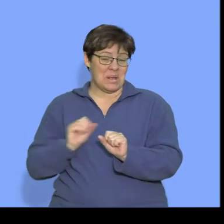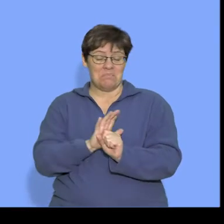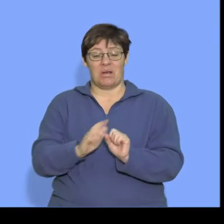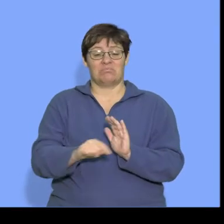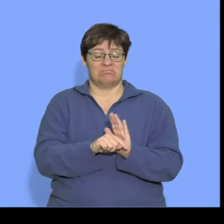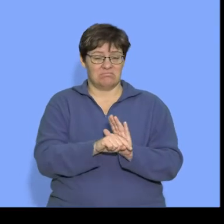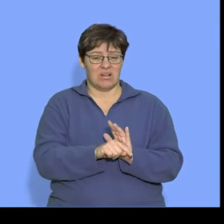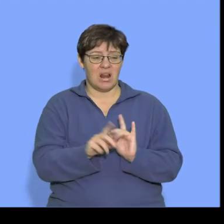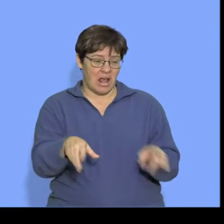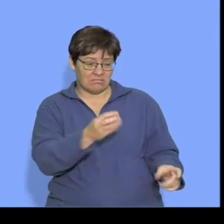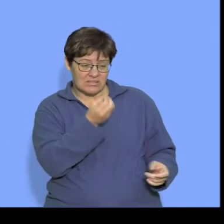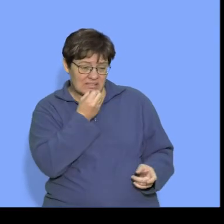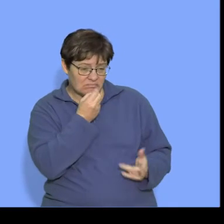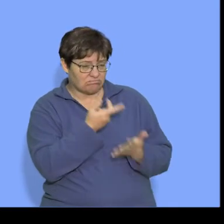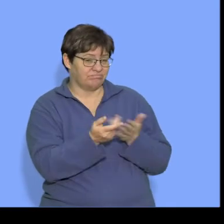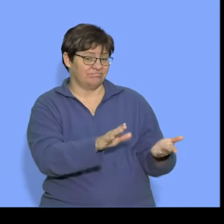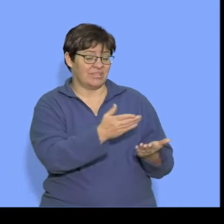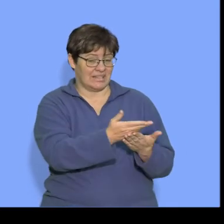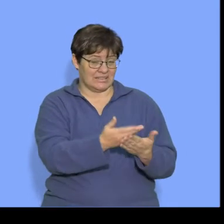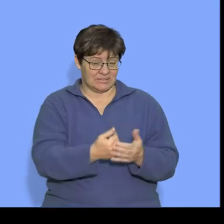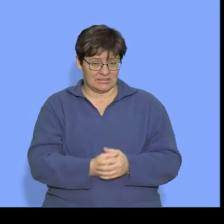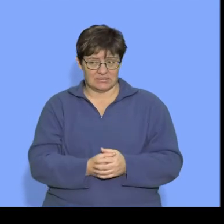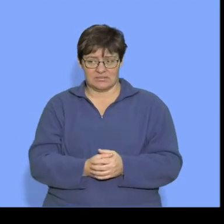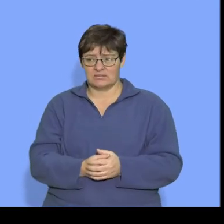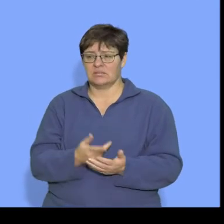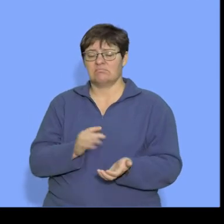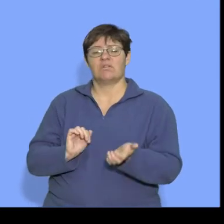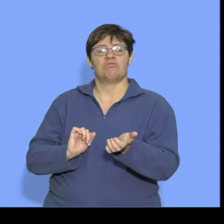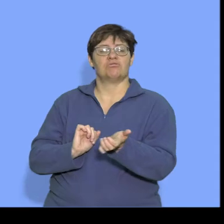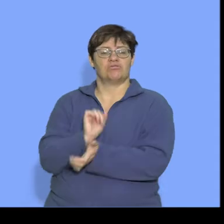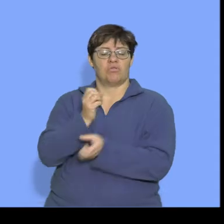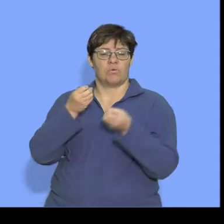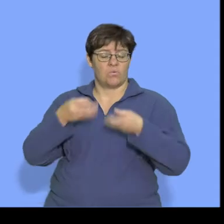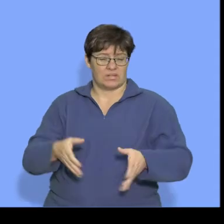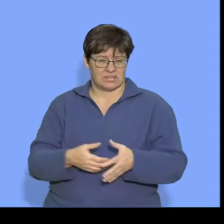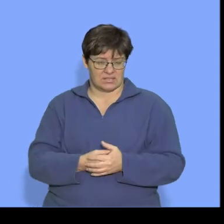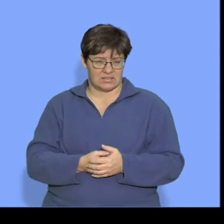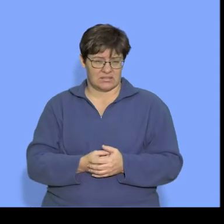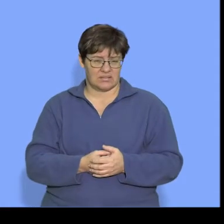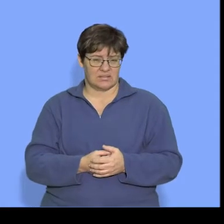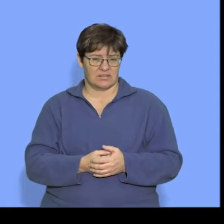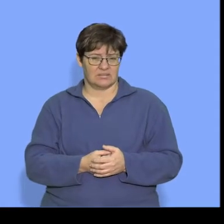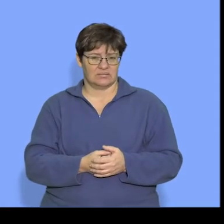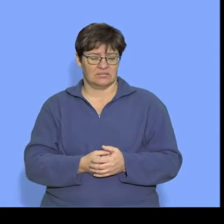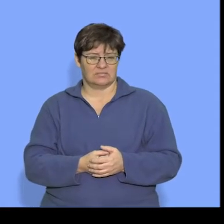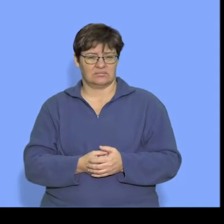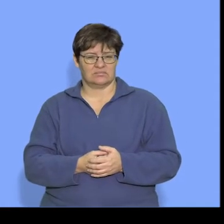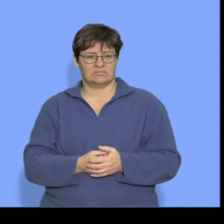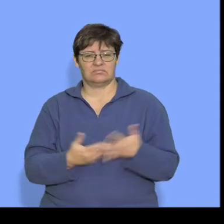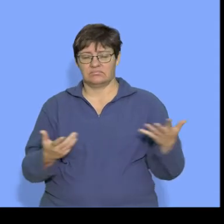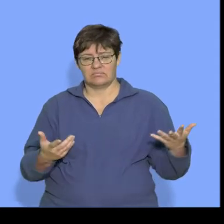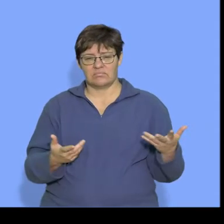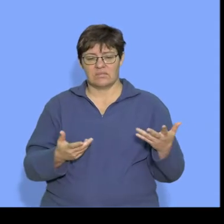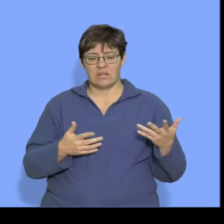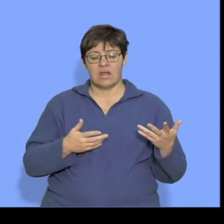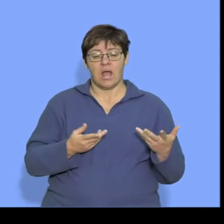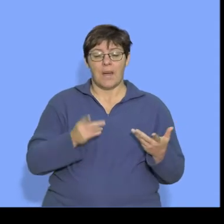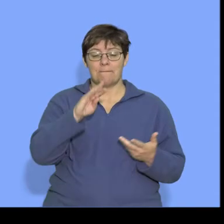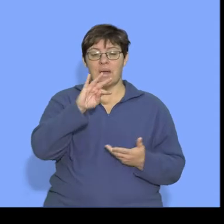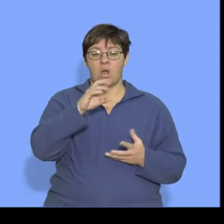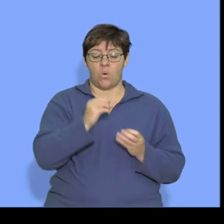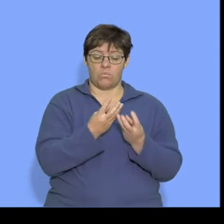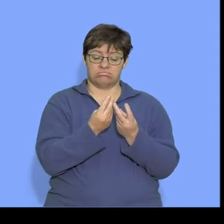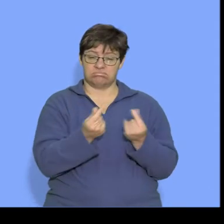forms in the environment. We have solid waste, which is waste that is probably non-biodegradable. So we talk